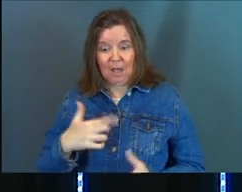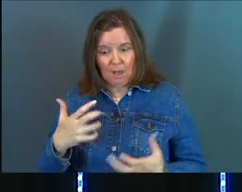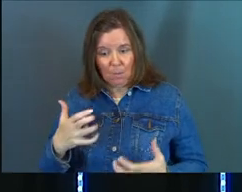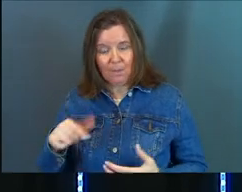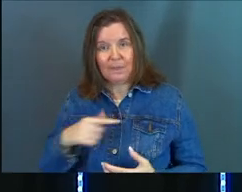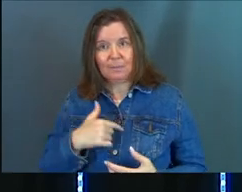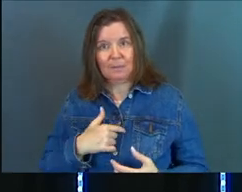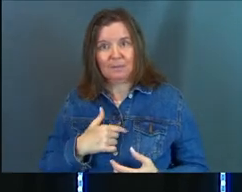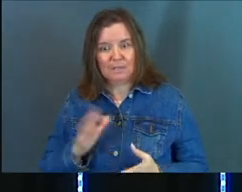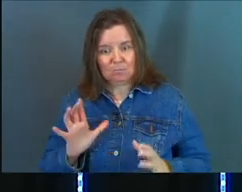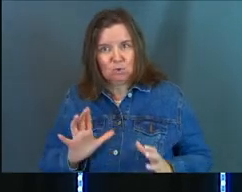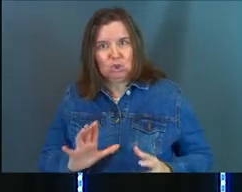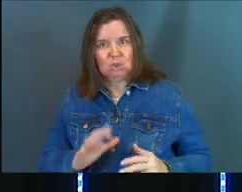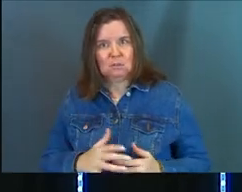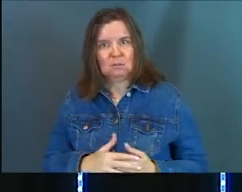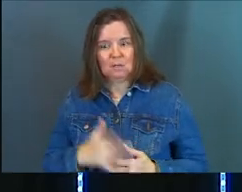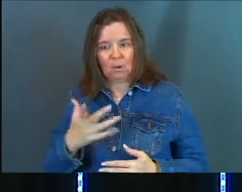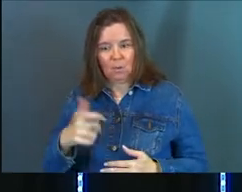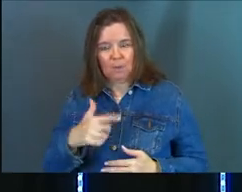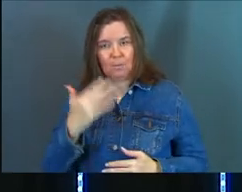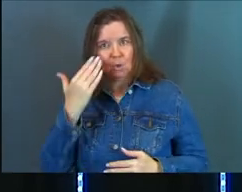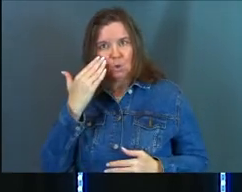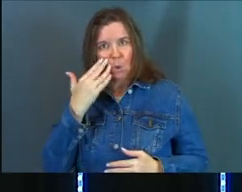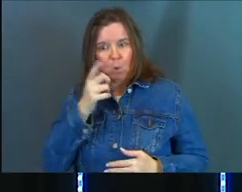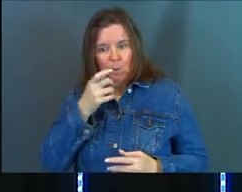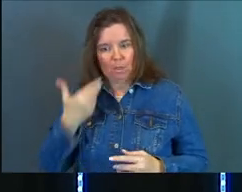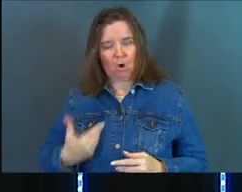I want them to be pushy. I want them